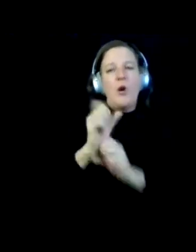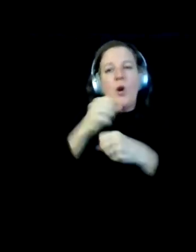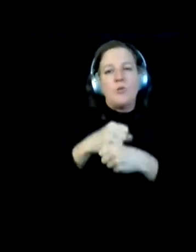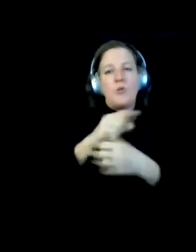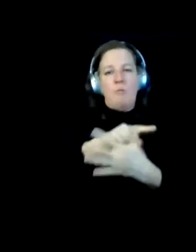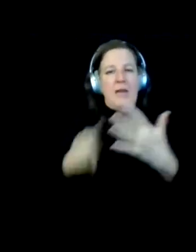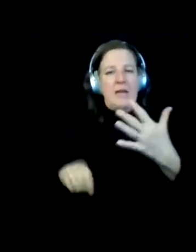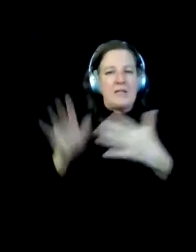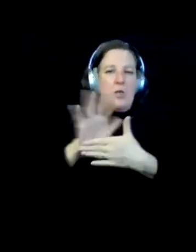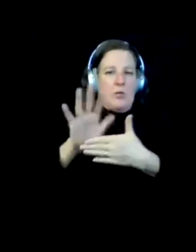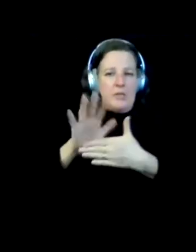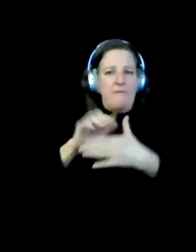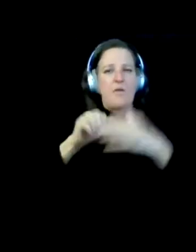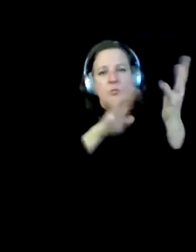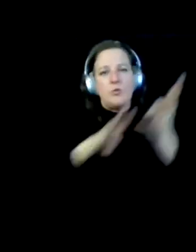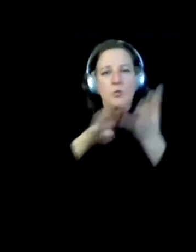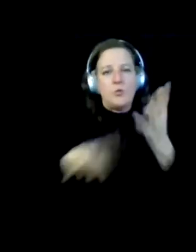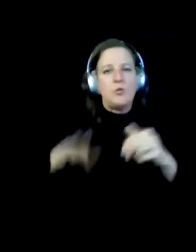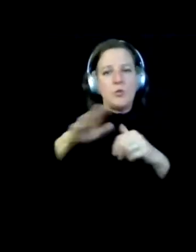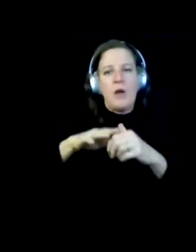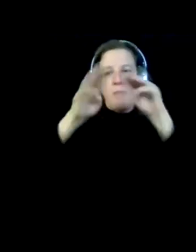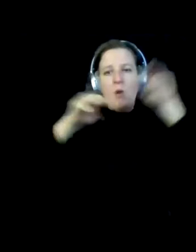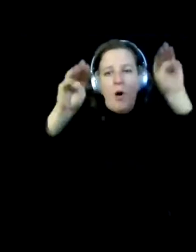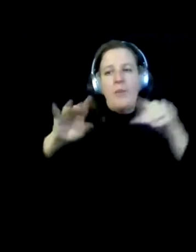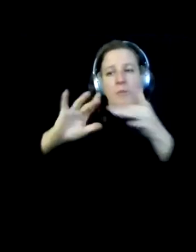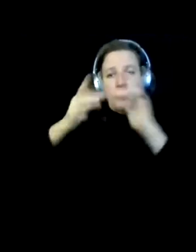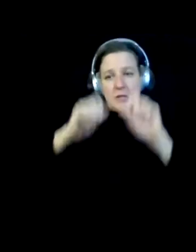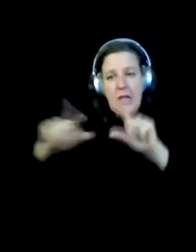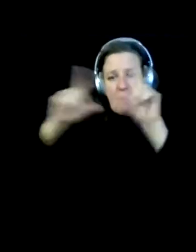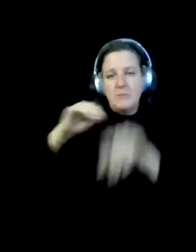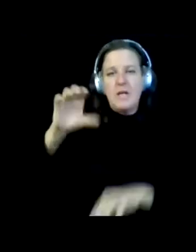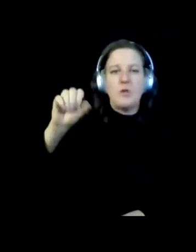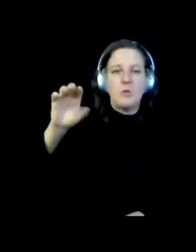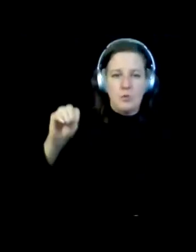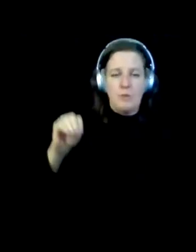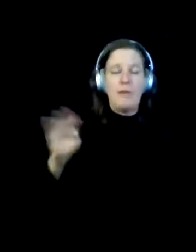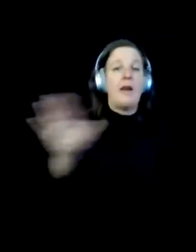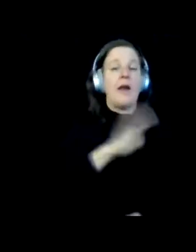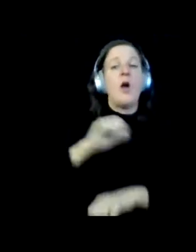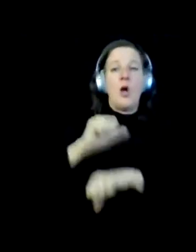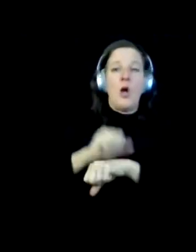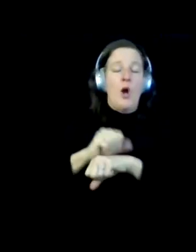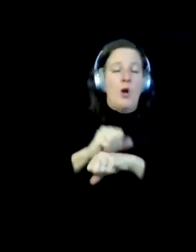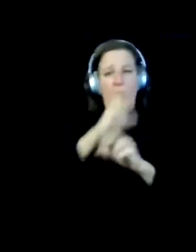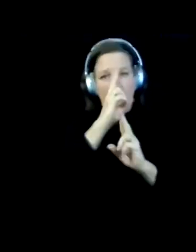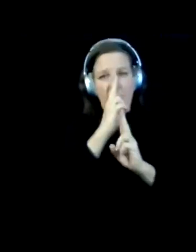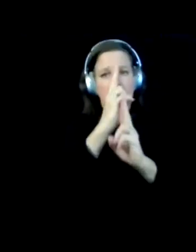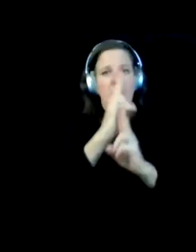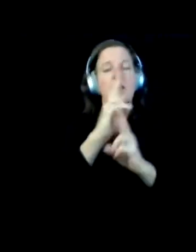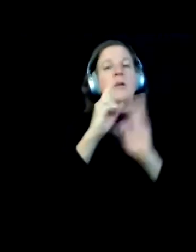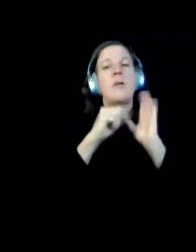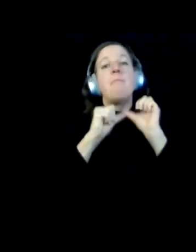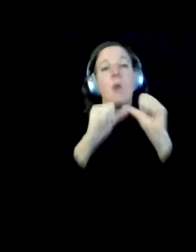website and social media platforms. Cwynar's works are in such esteemed permanent collections as the Guggenheim